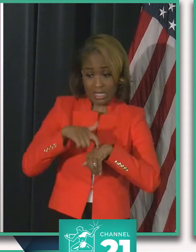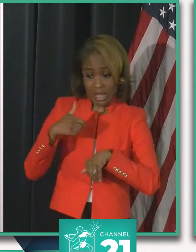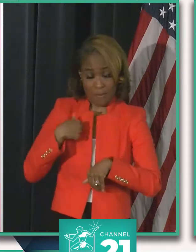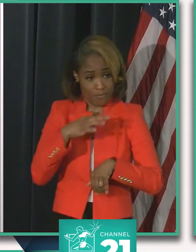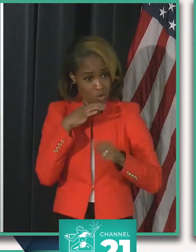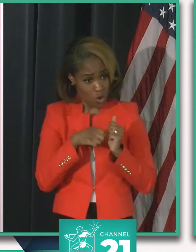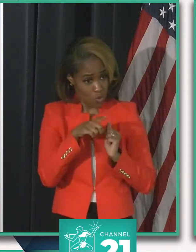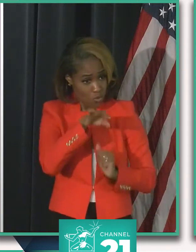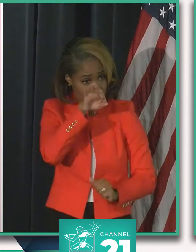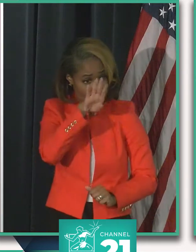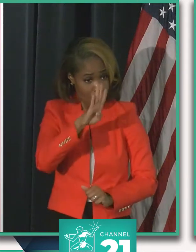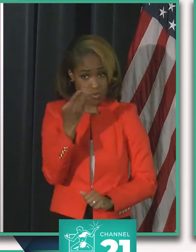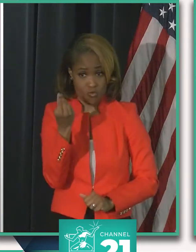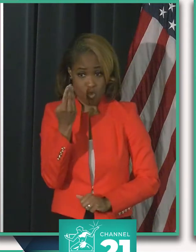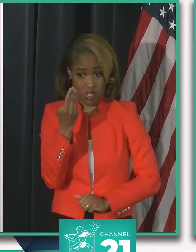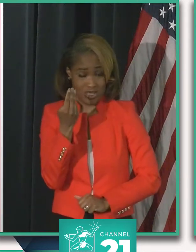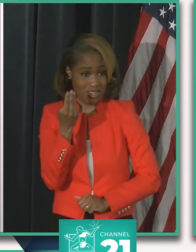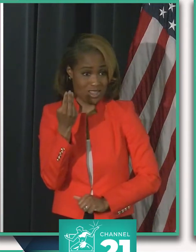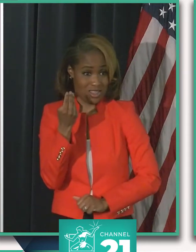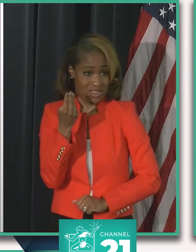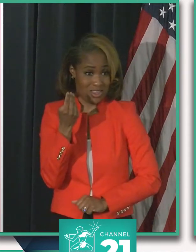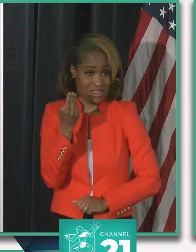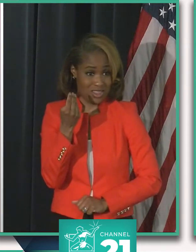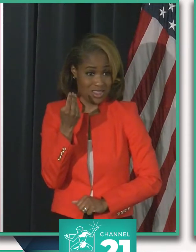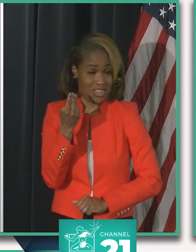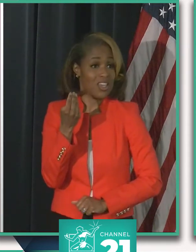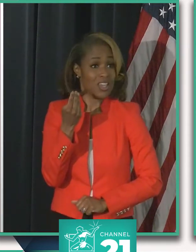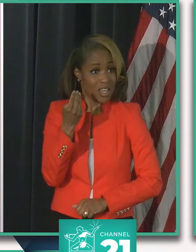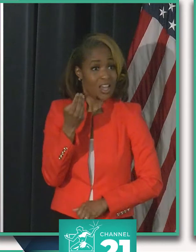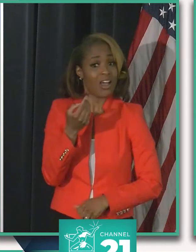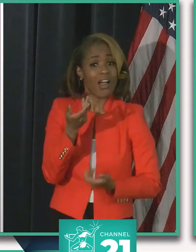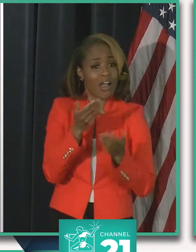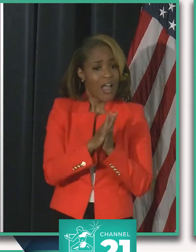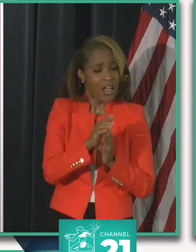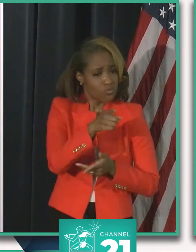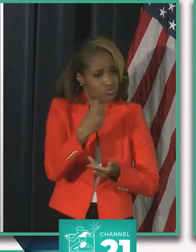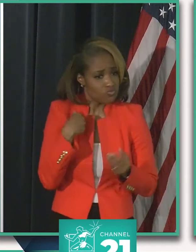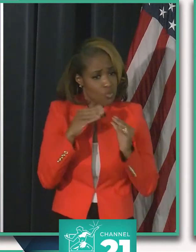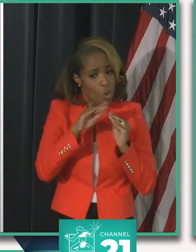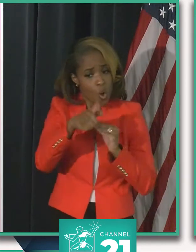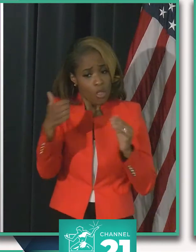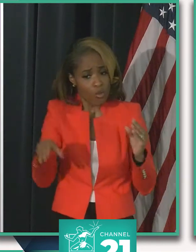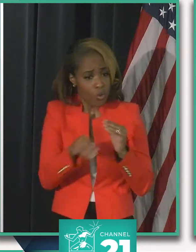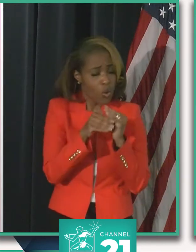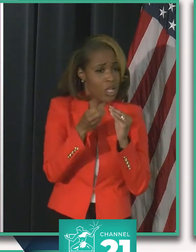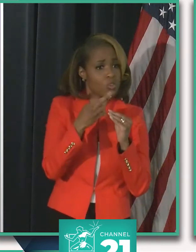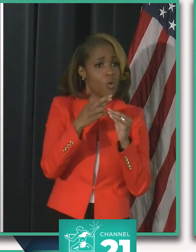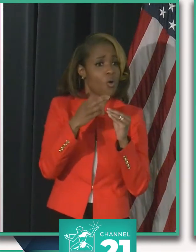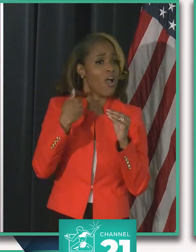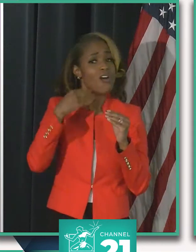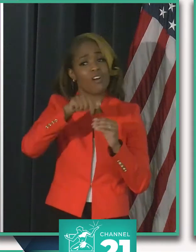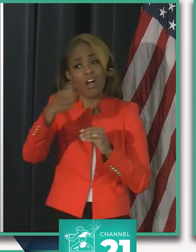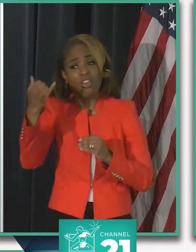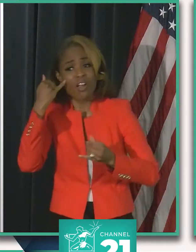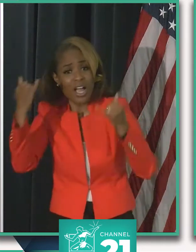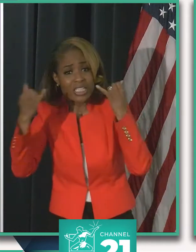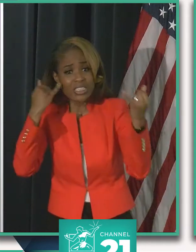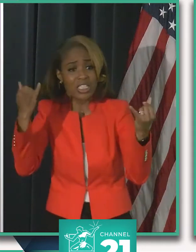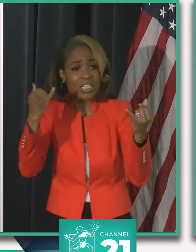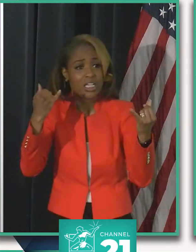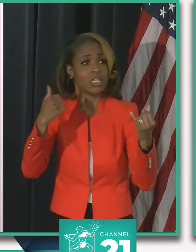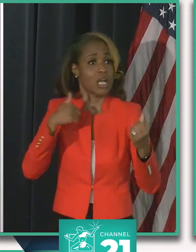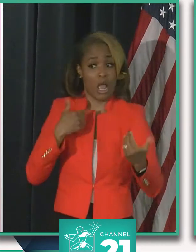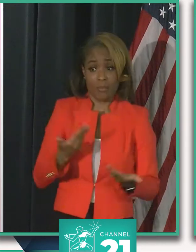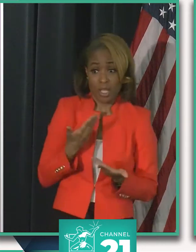February 14th. If you had additional requests or different ideas, I am